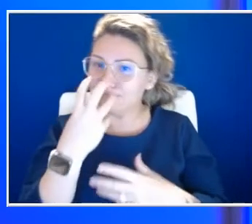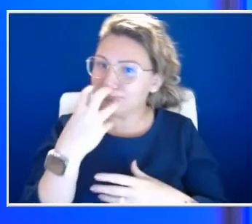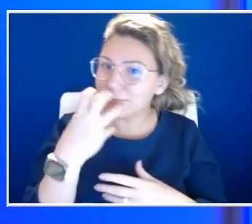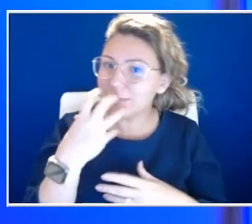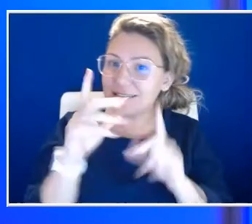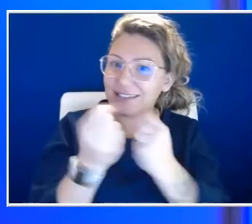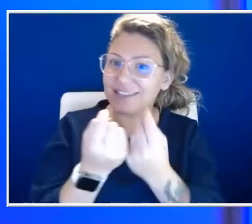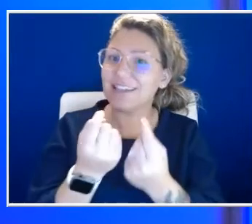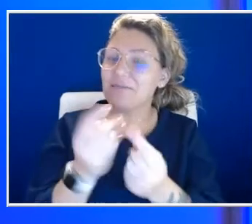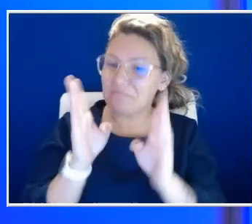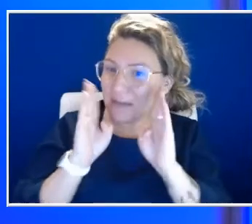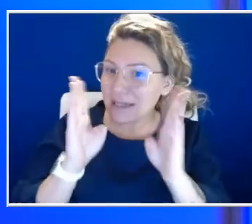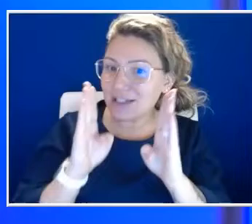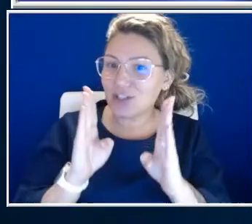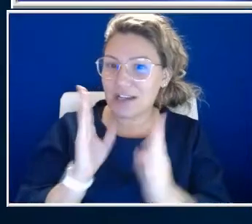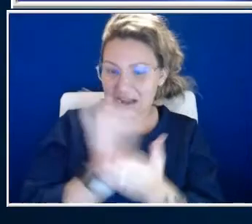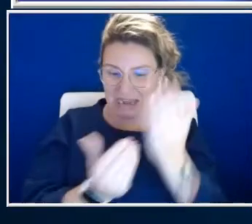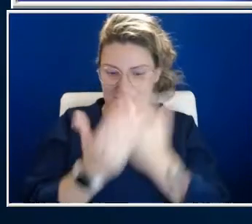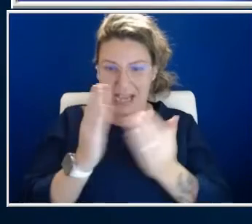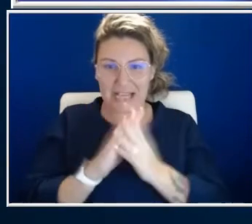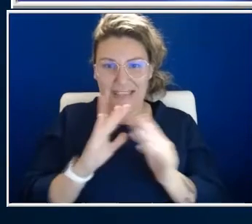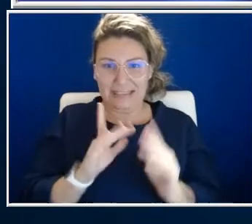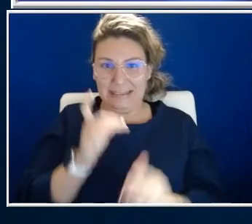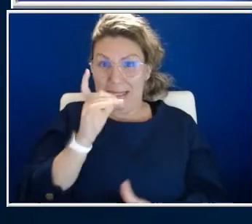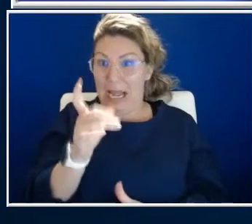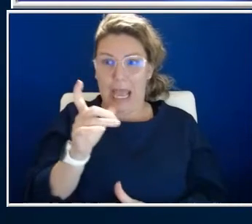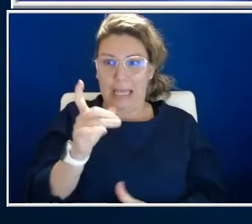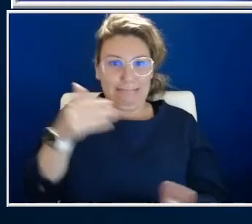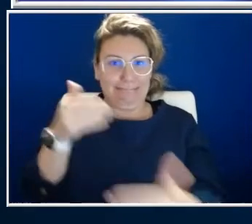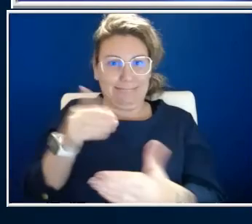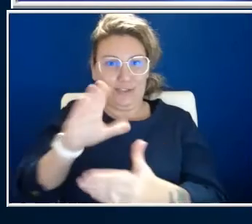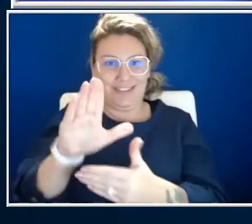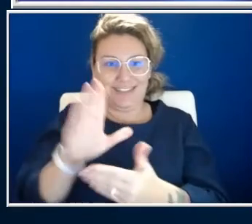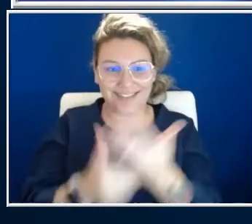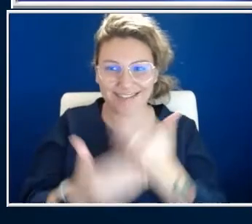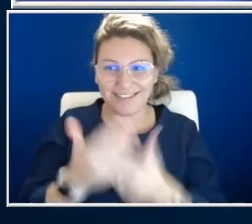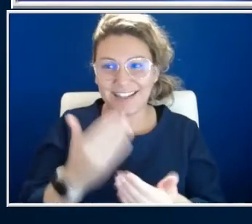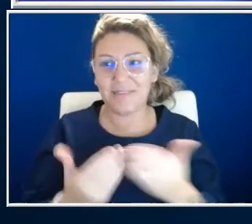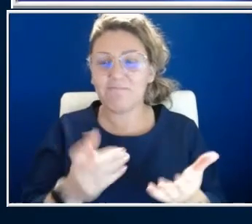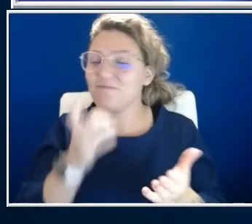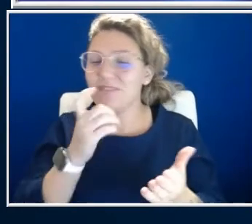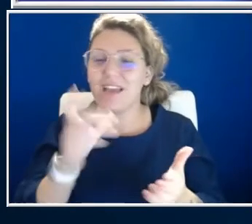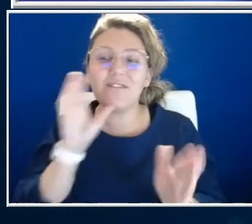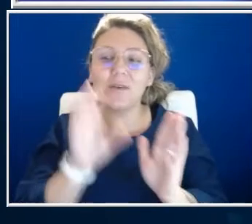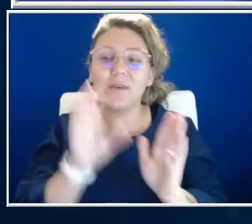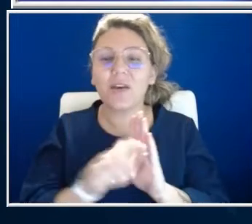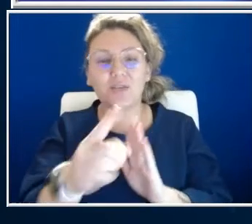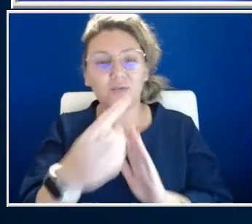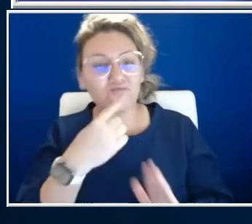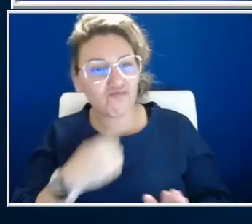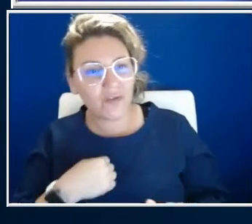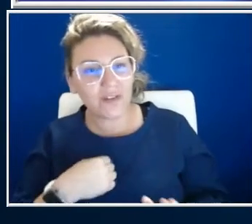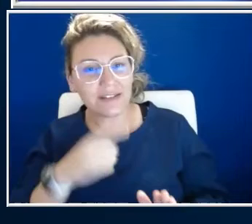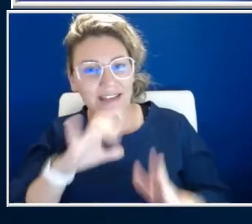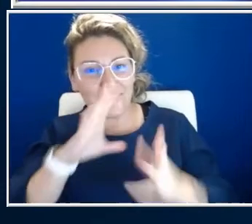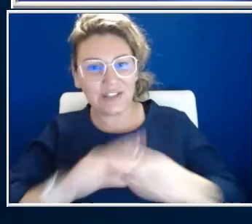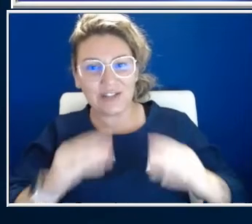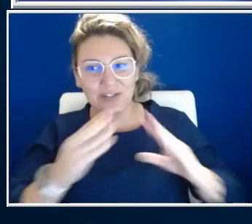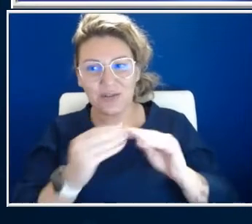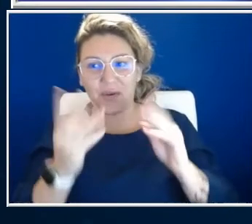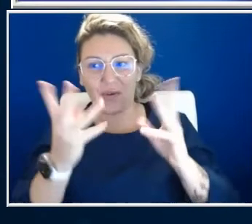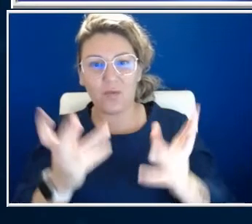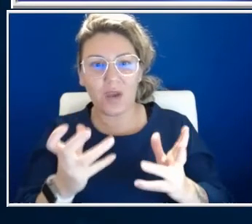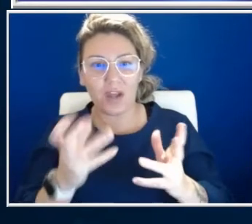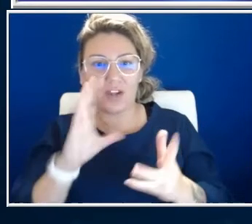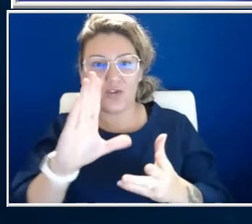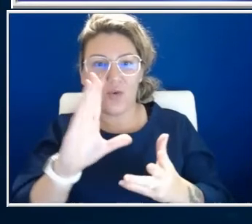and kept our hands away from his hands. And Dr. Holzberlein, we don't have the photo, but you had told us about that story about how you wanted to put your hand up to